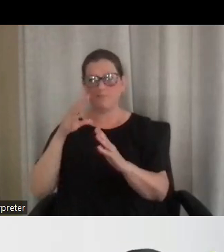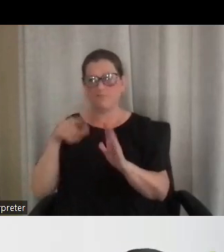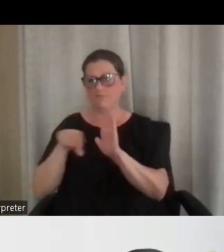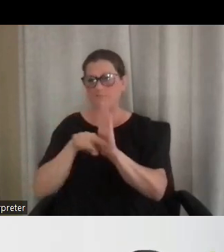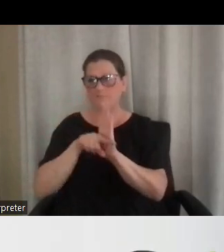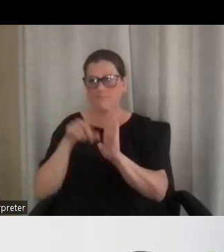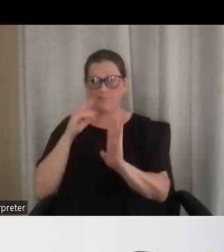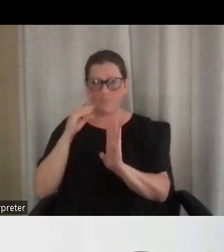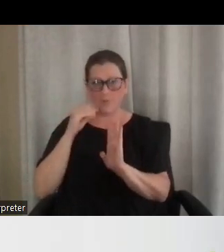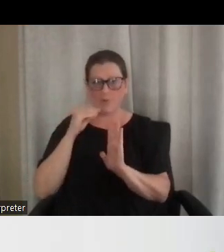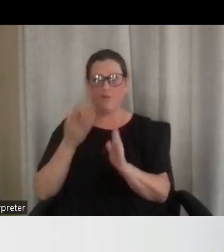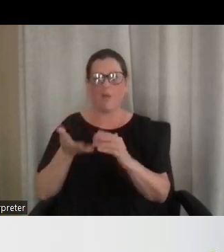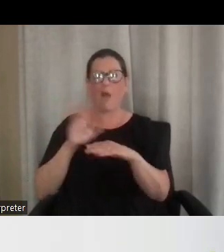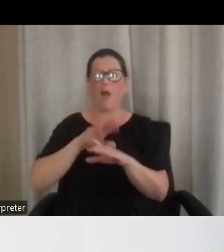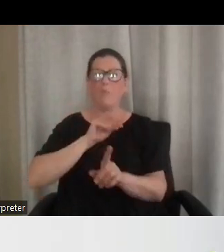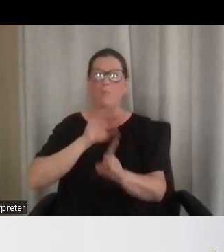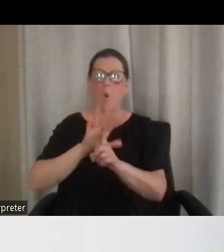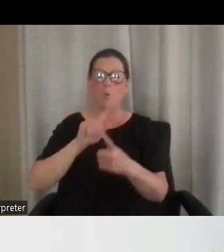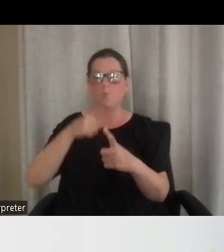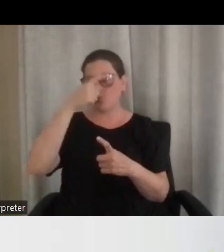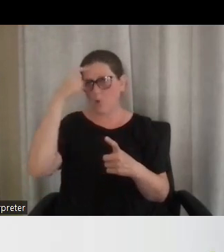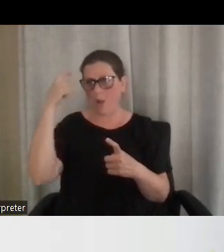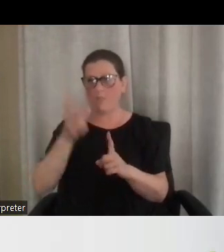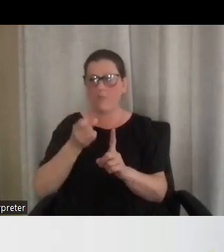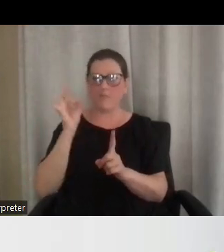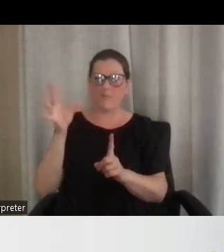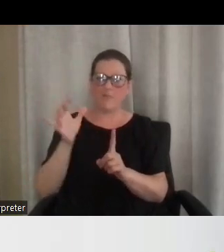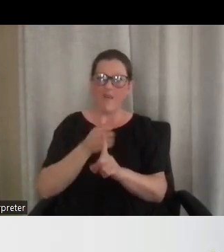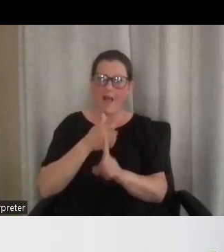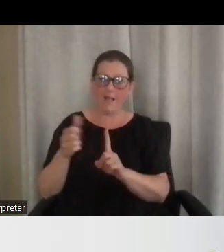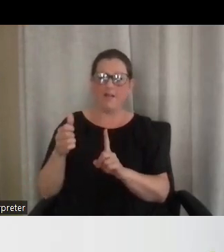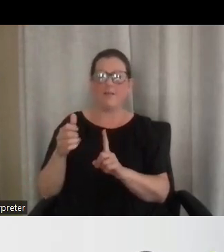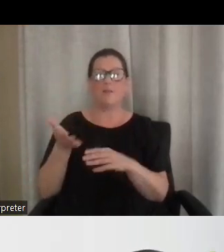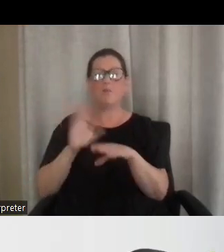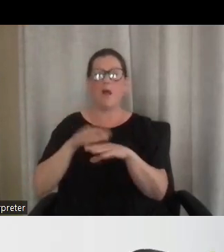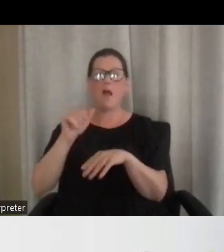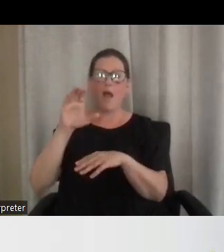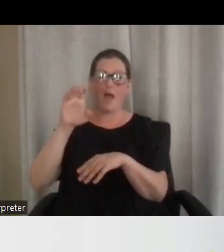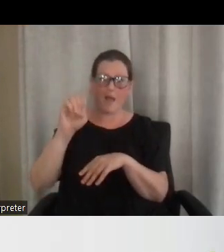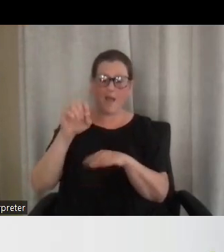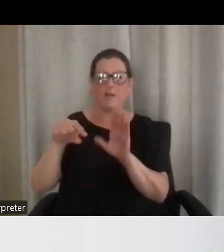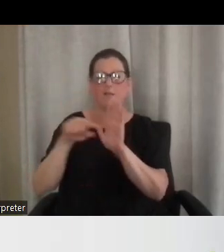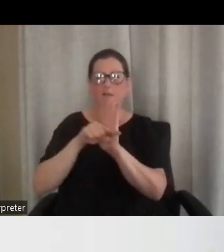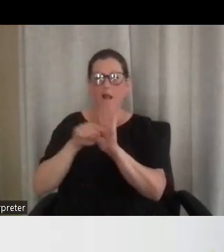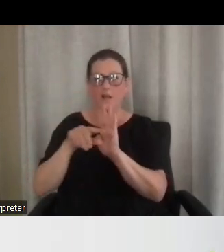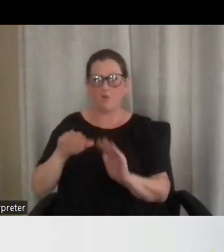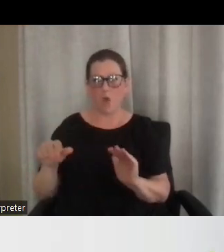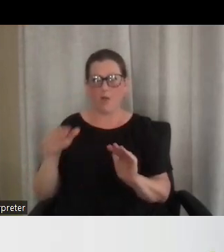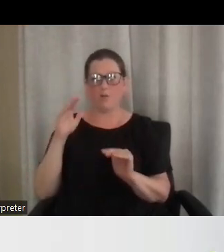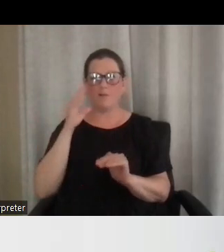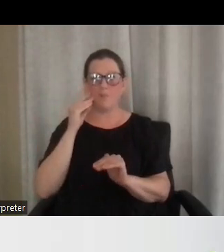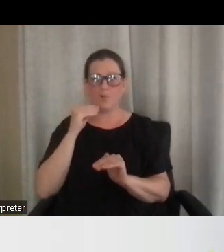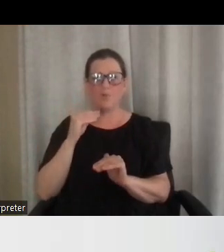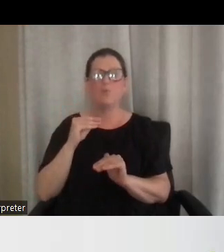experiences, increased exposure to trauma, violence, adversity, increased ACEs or adverse childhood experiences, and